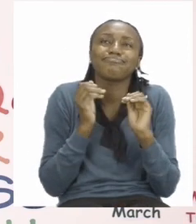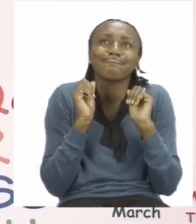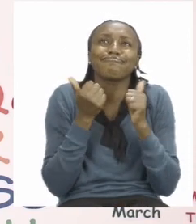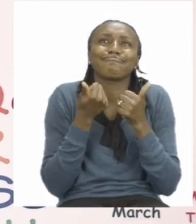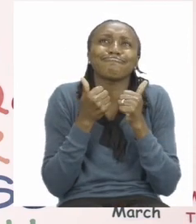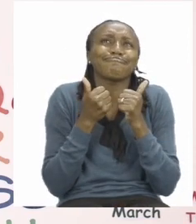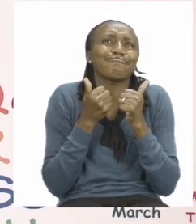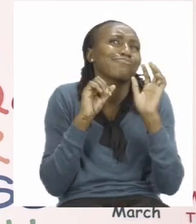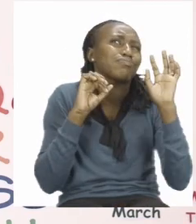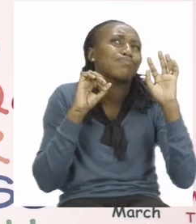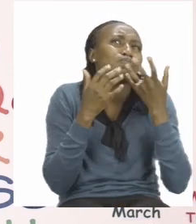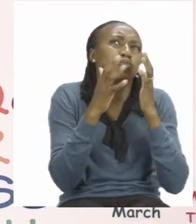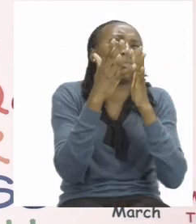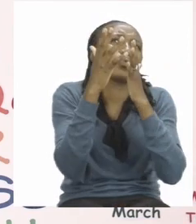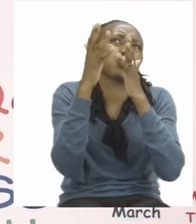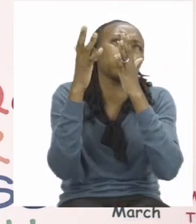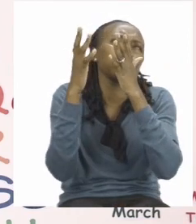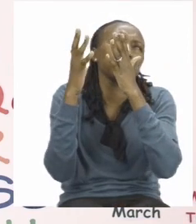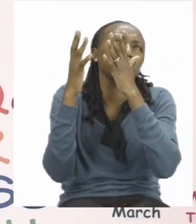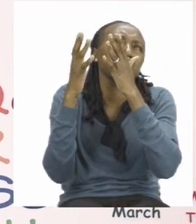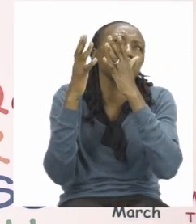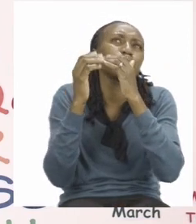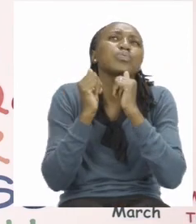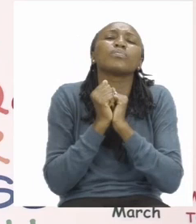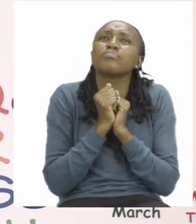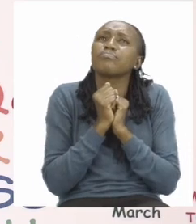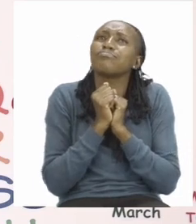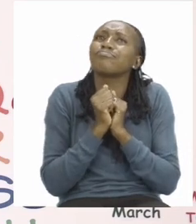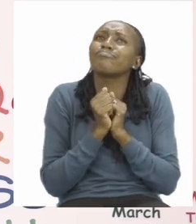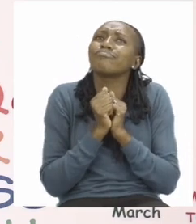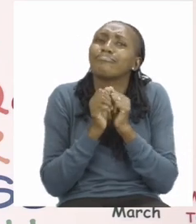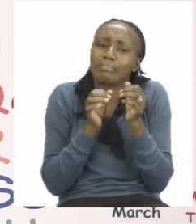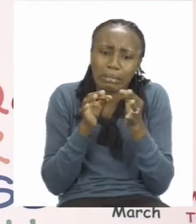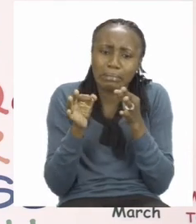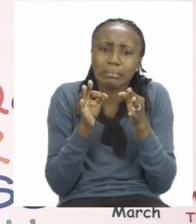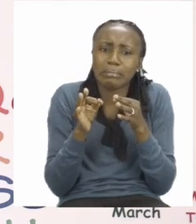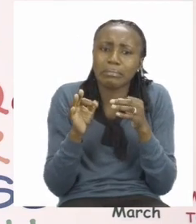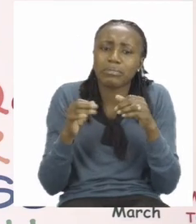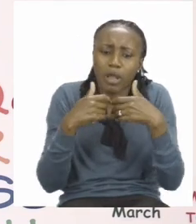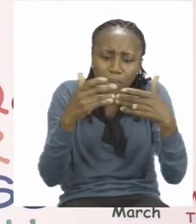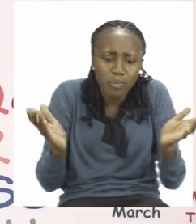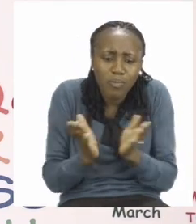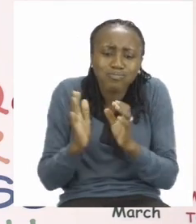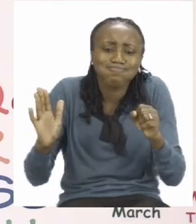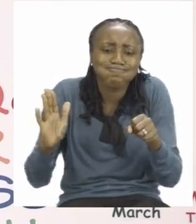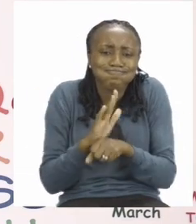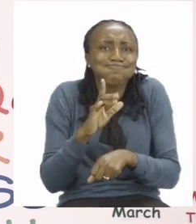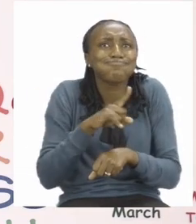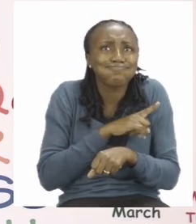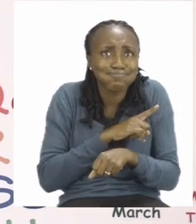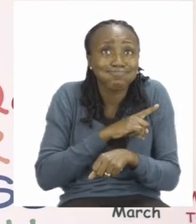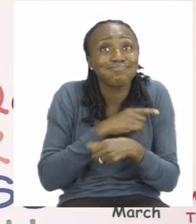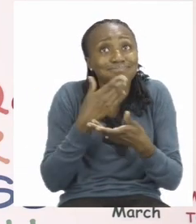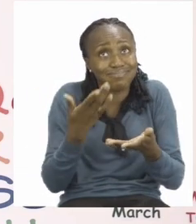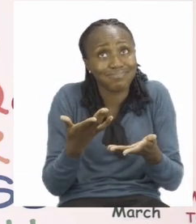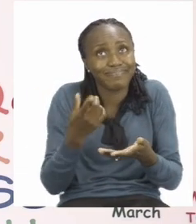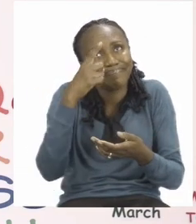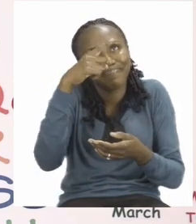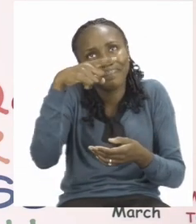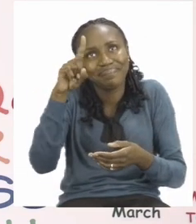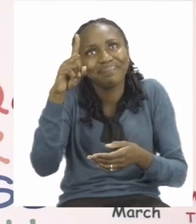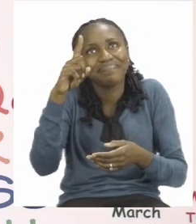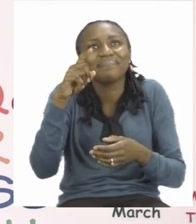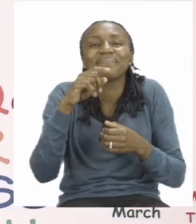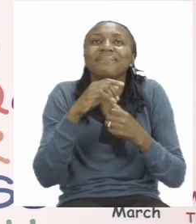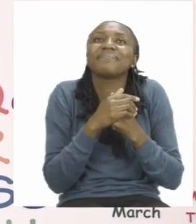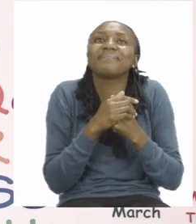giving us a reason why the pond was full. Well done, everyone, if you knew the answer. Now,